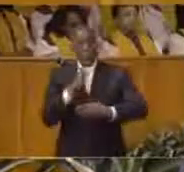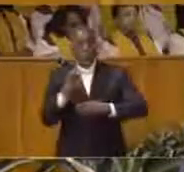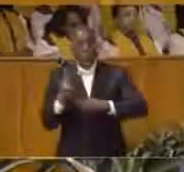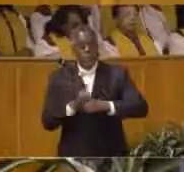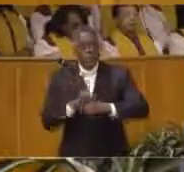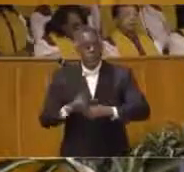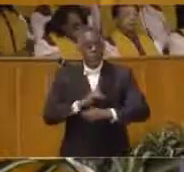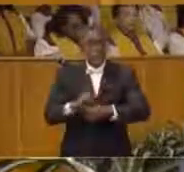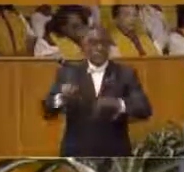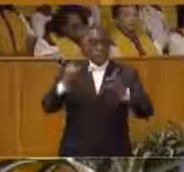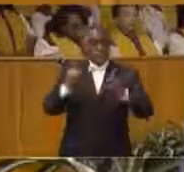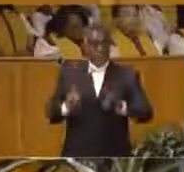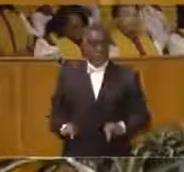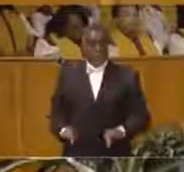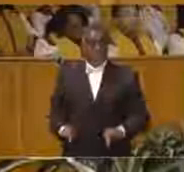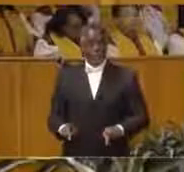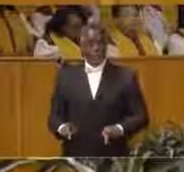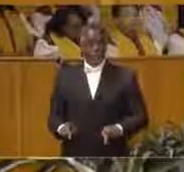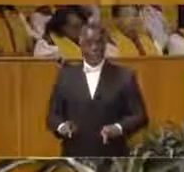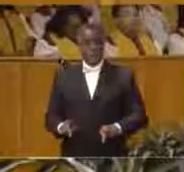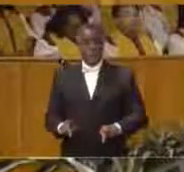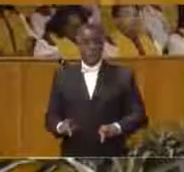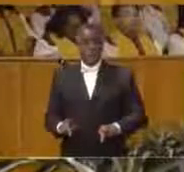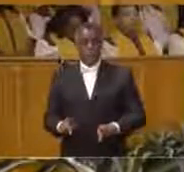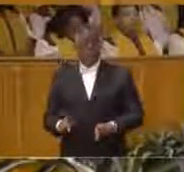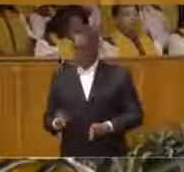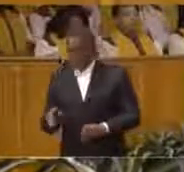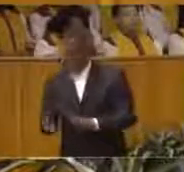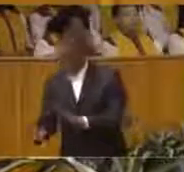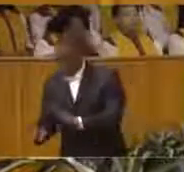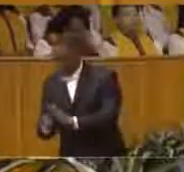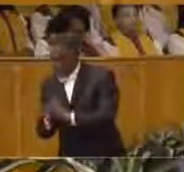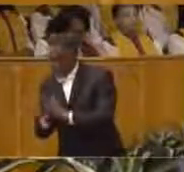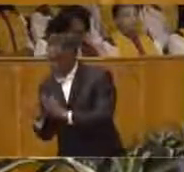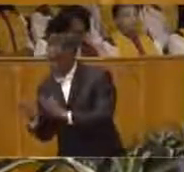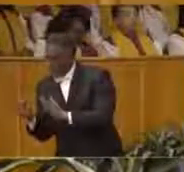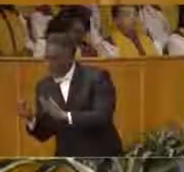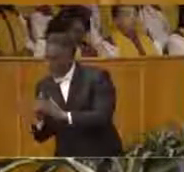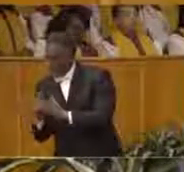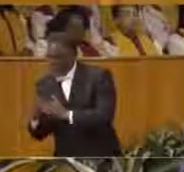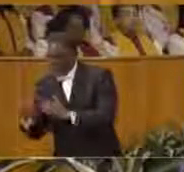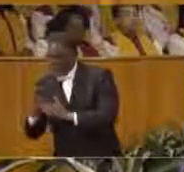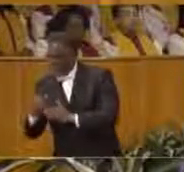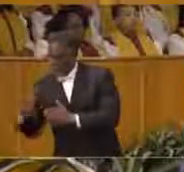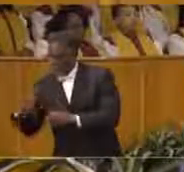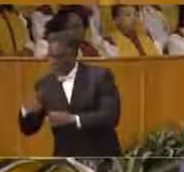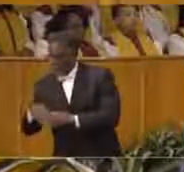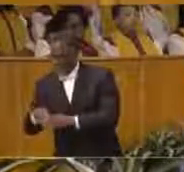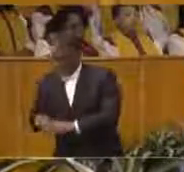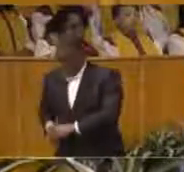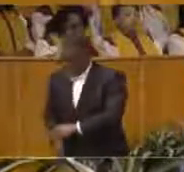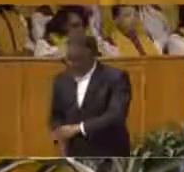disciplined person will find extra $20 bills in their pocket in the laundry and give two of them to the